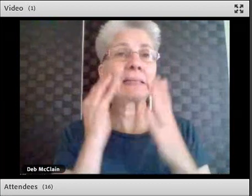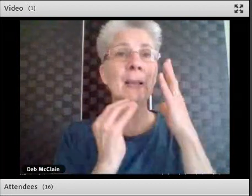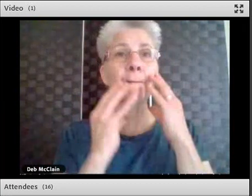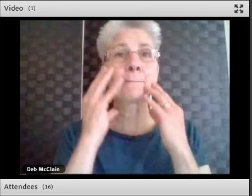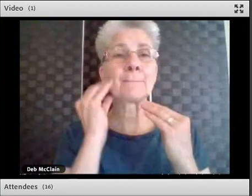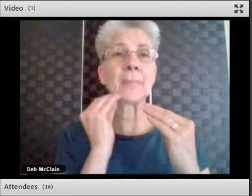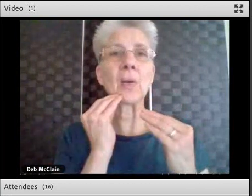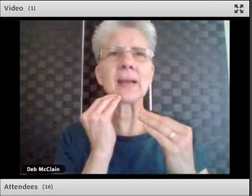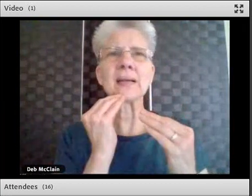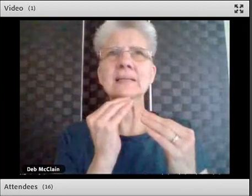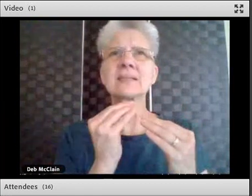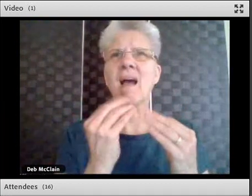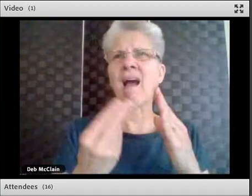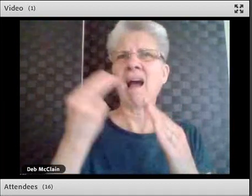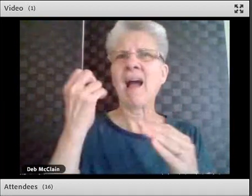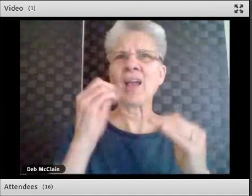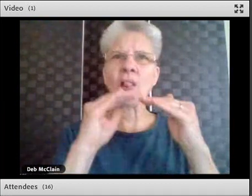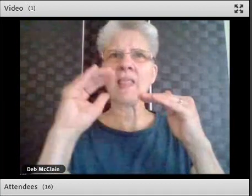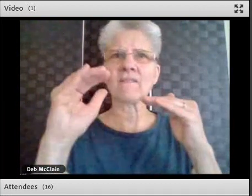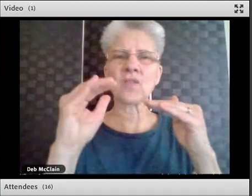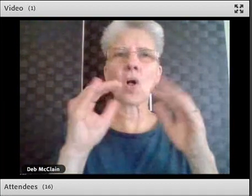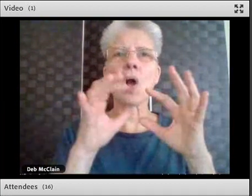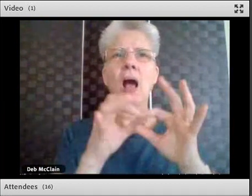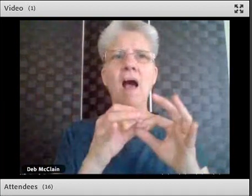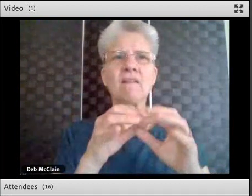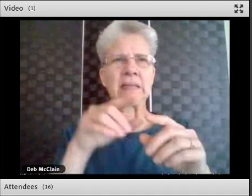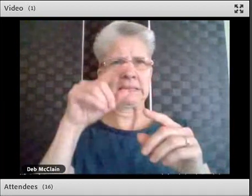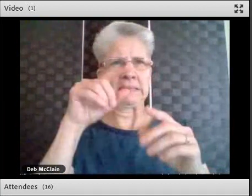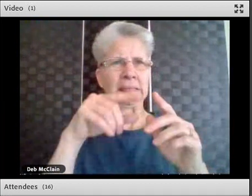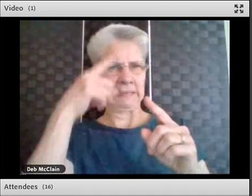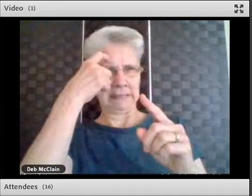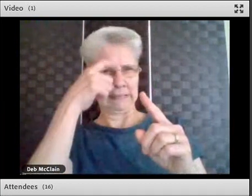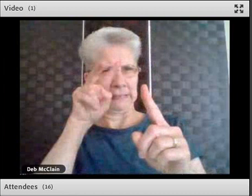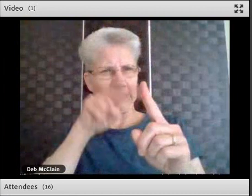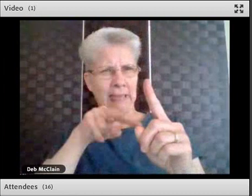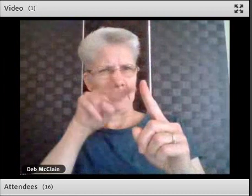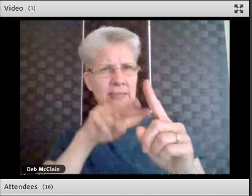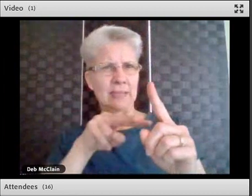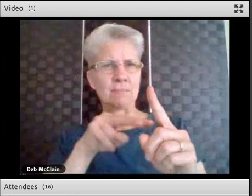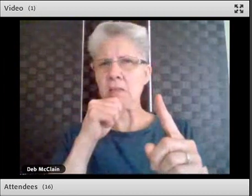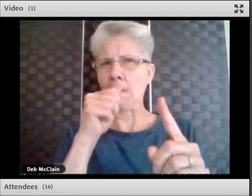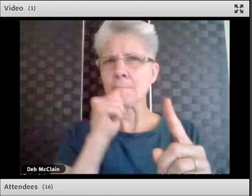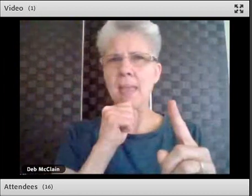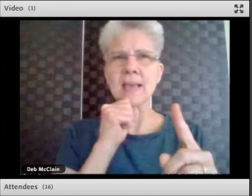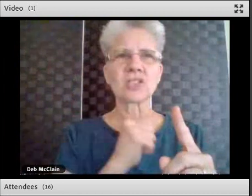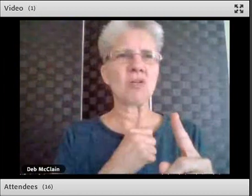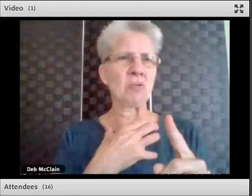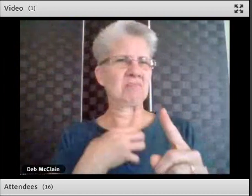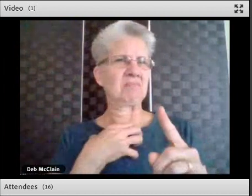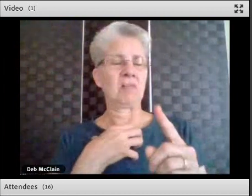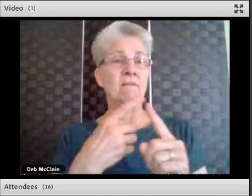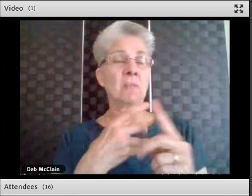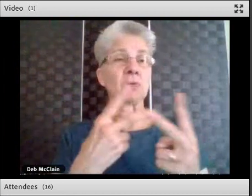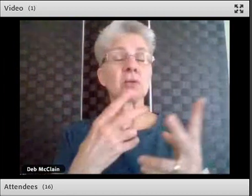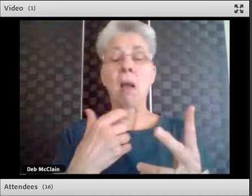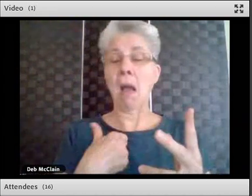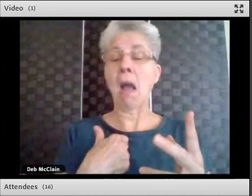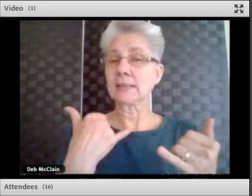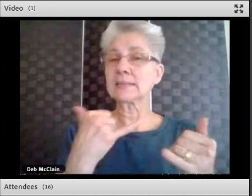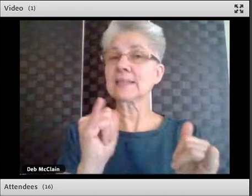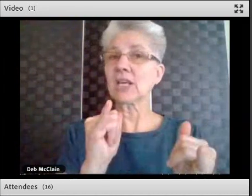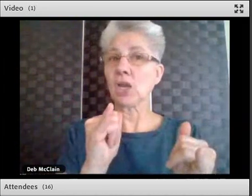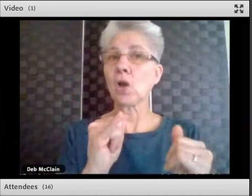a markedly higher level of skepticism, impatience, or genuine contempt from strangers. And I could fill this